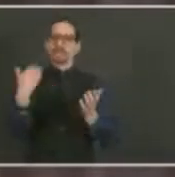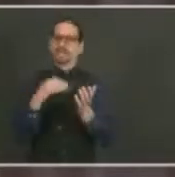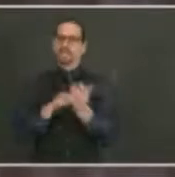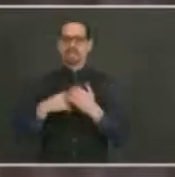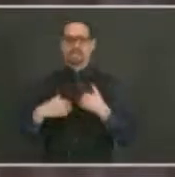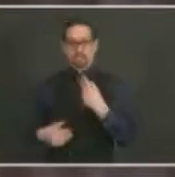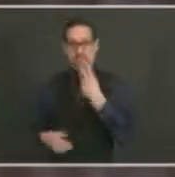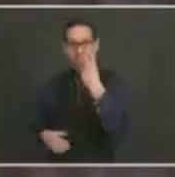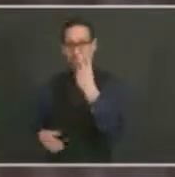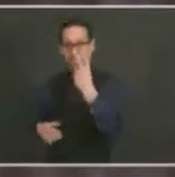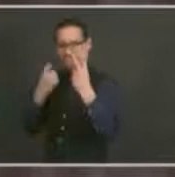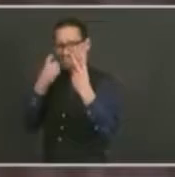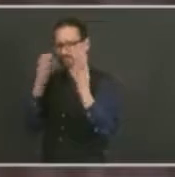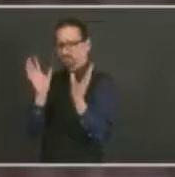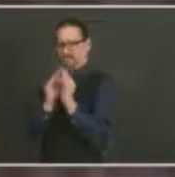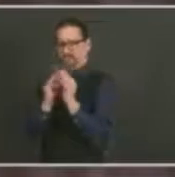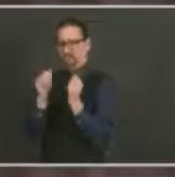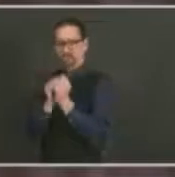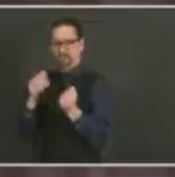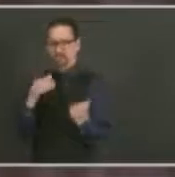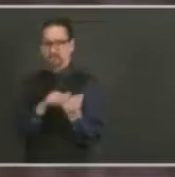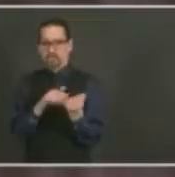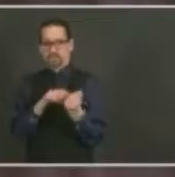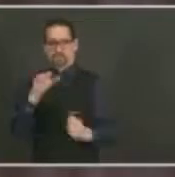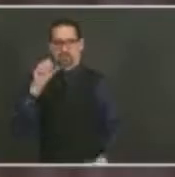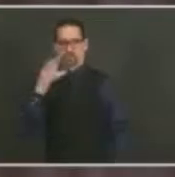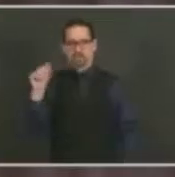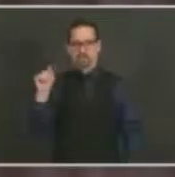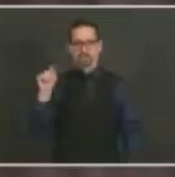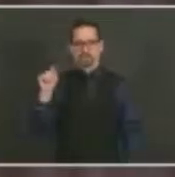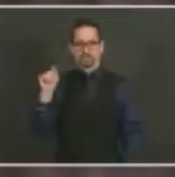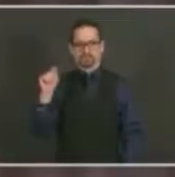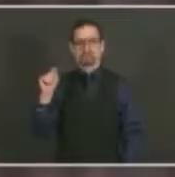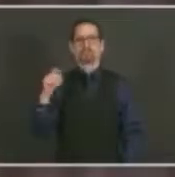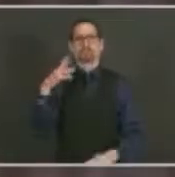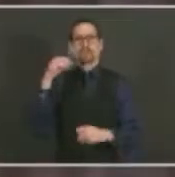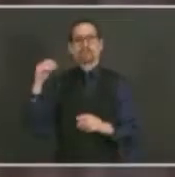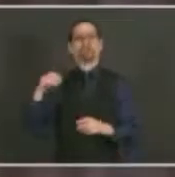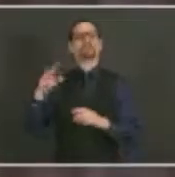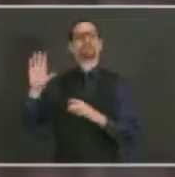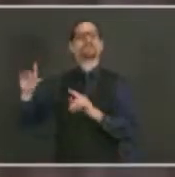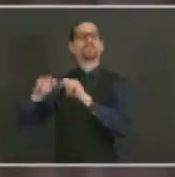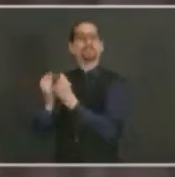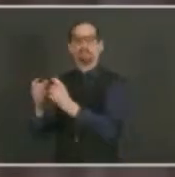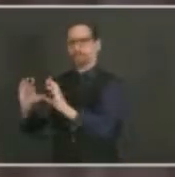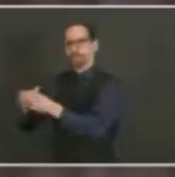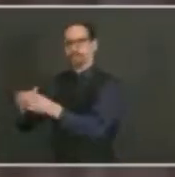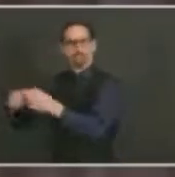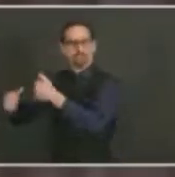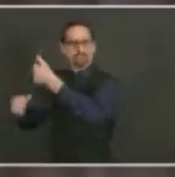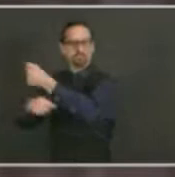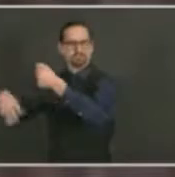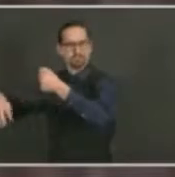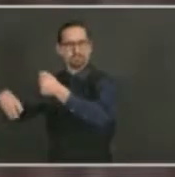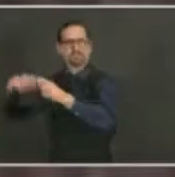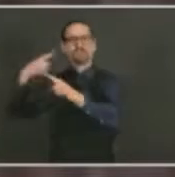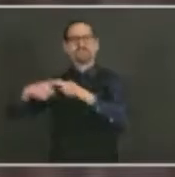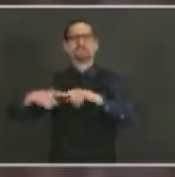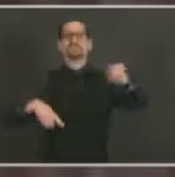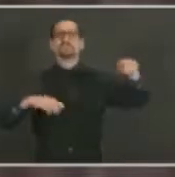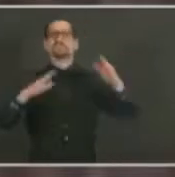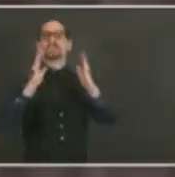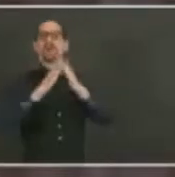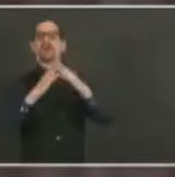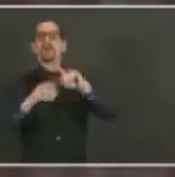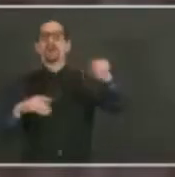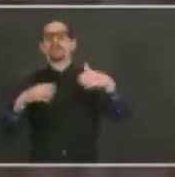Scott, along with the team that's working with her and municipal leaders from across the state to discuss